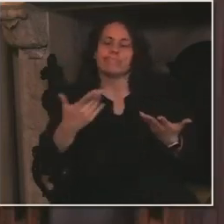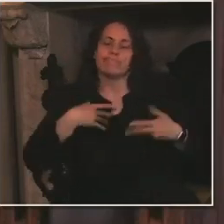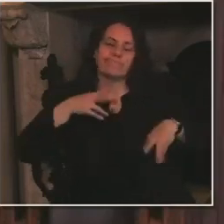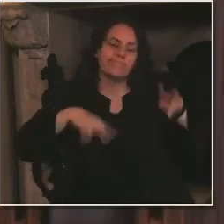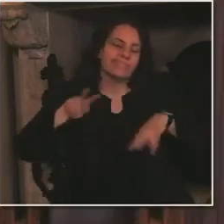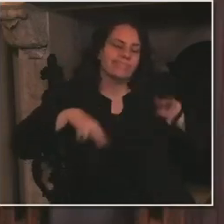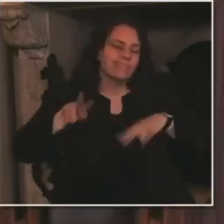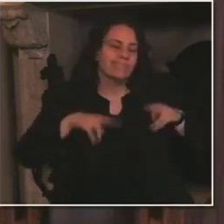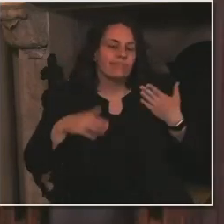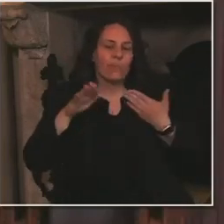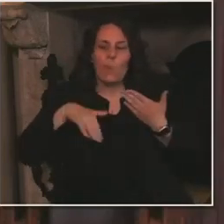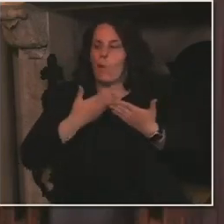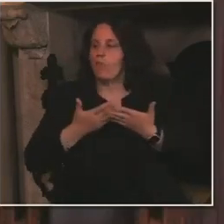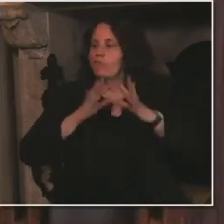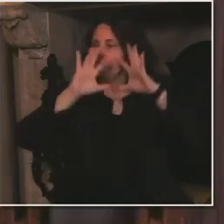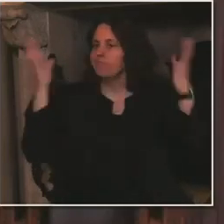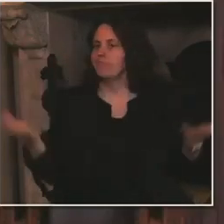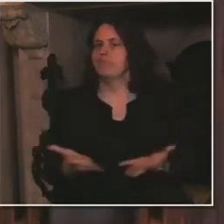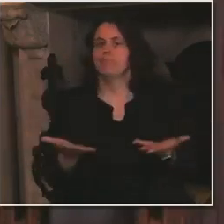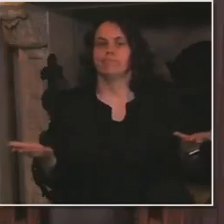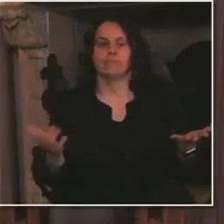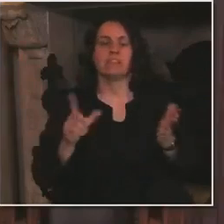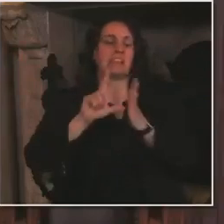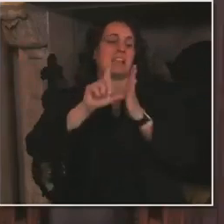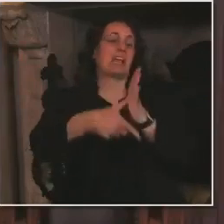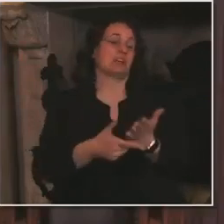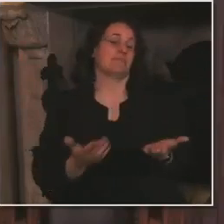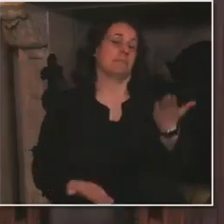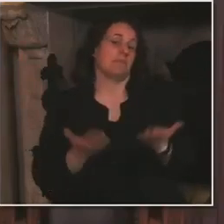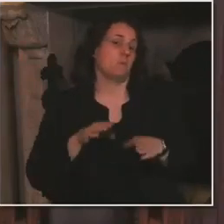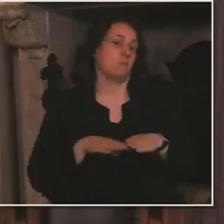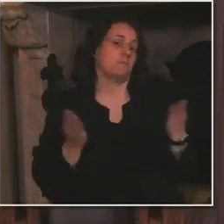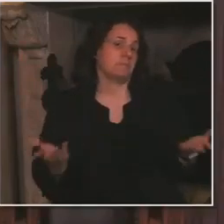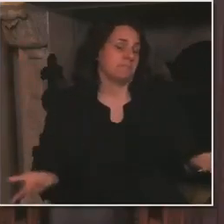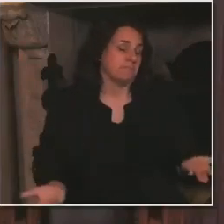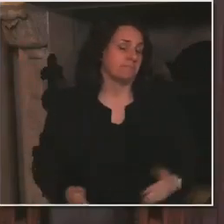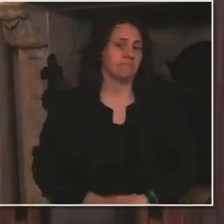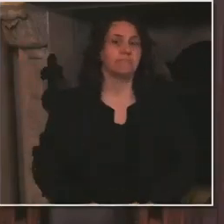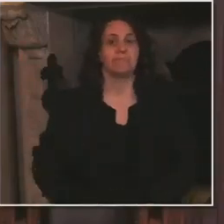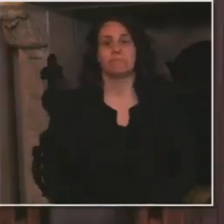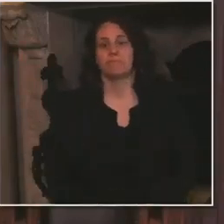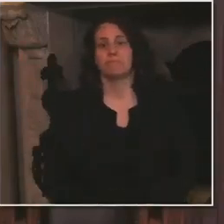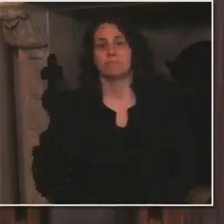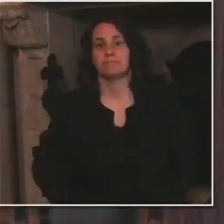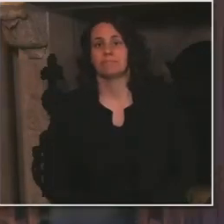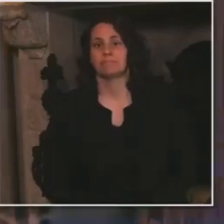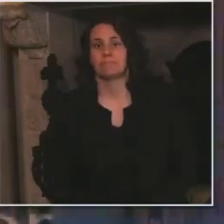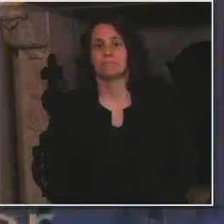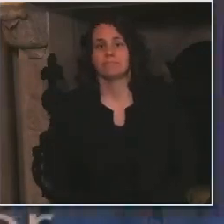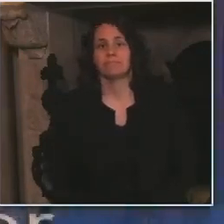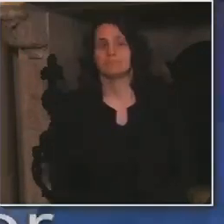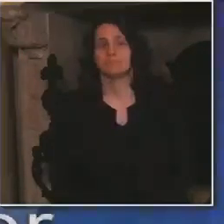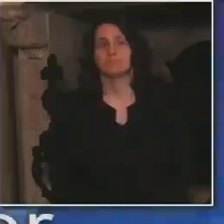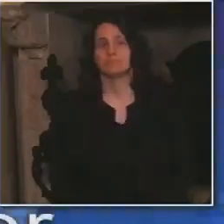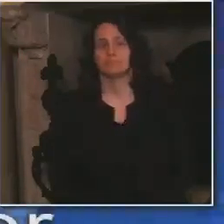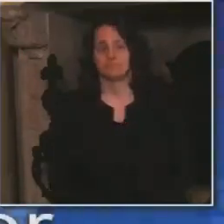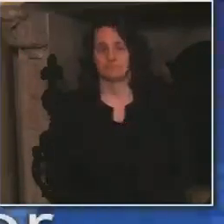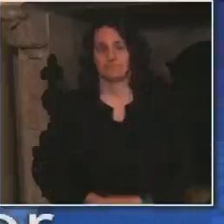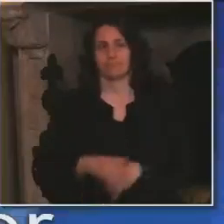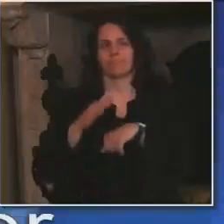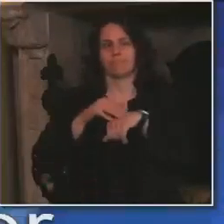hasn't happened yet, and we'll continue looking at the information that's available to us. Thank you, Addie. Now to Megan